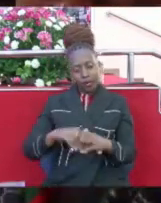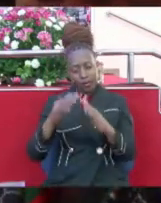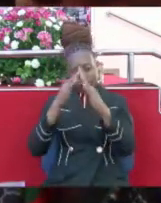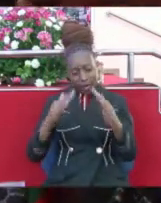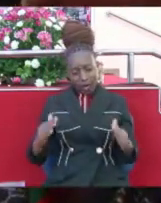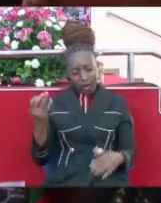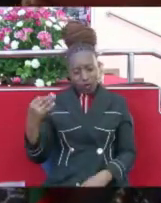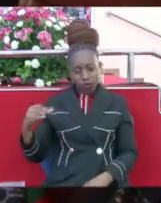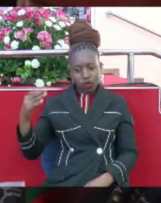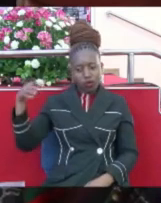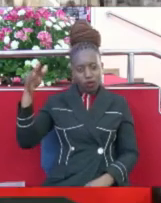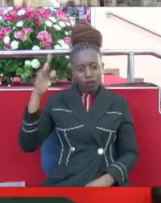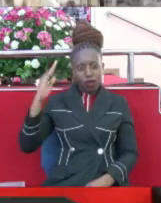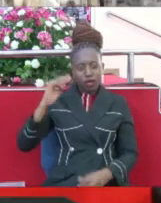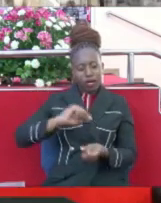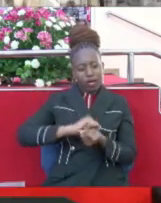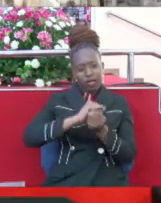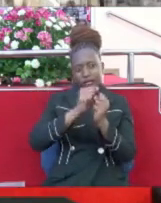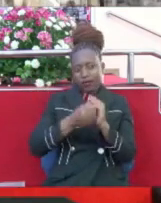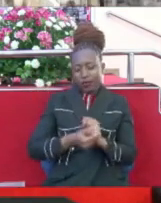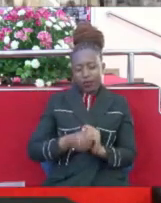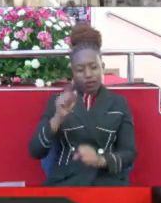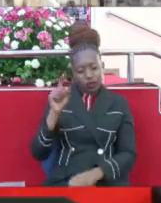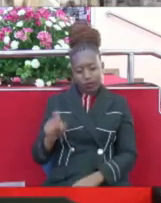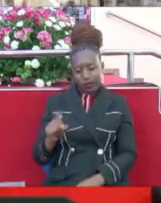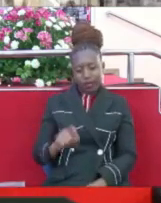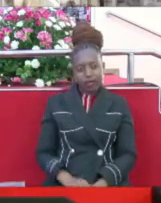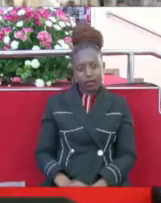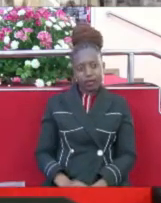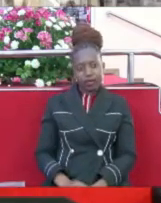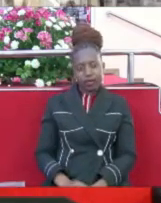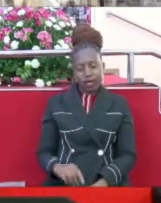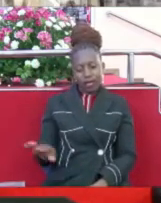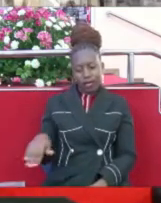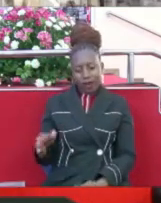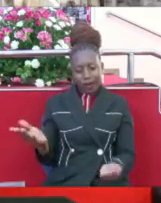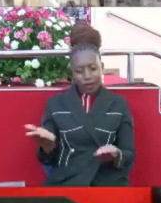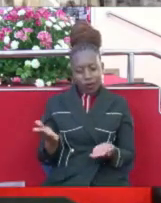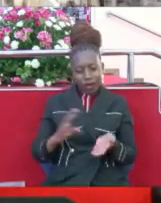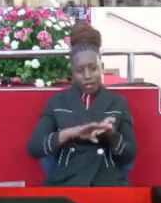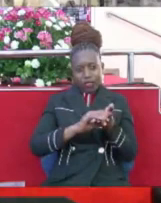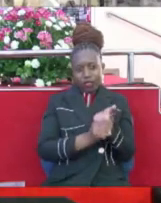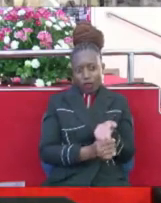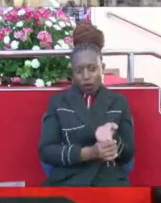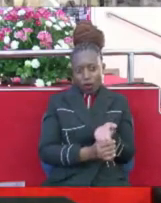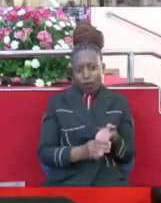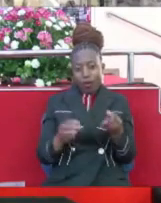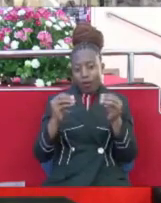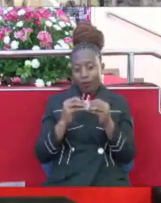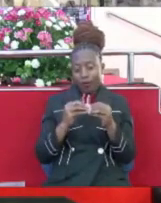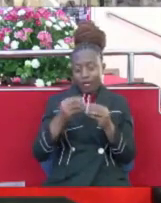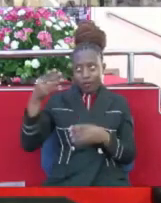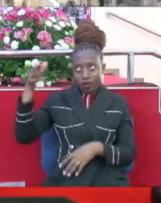of transformation. It is the place where Jacob met with God.